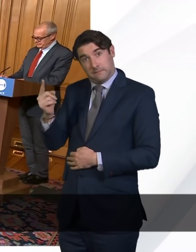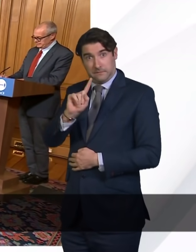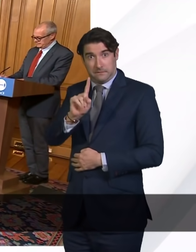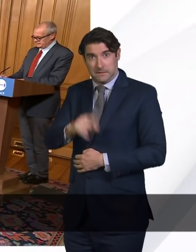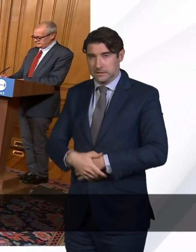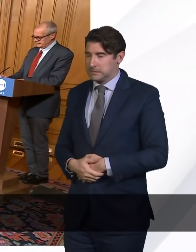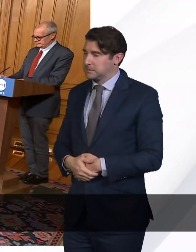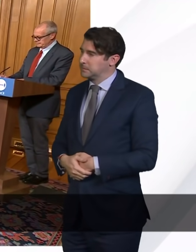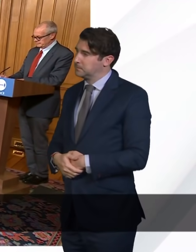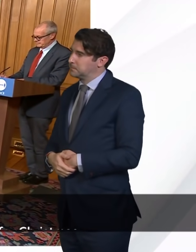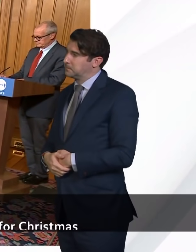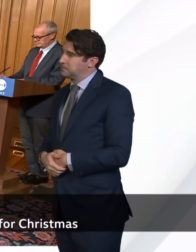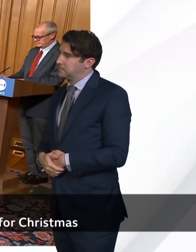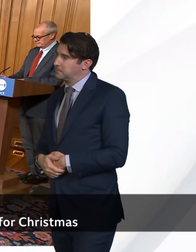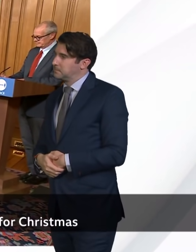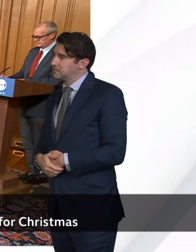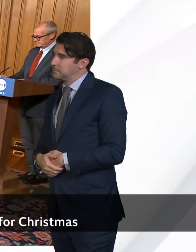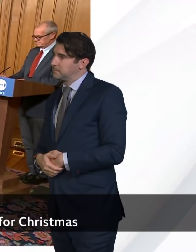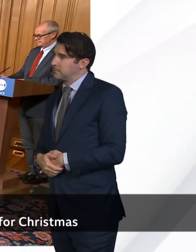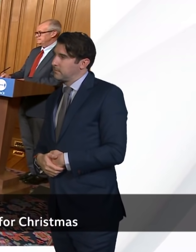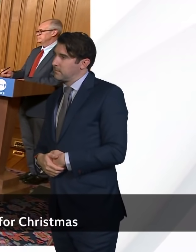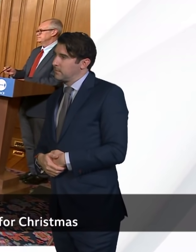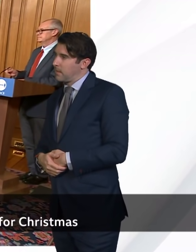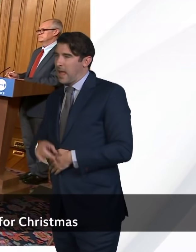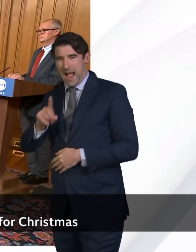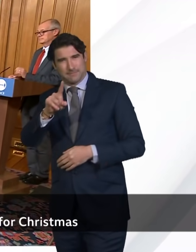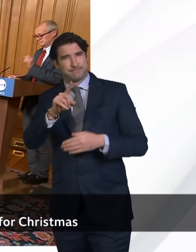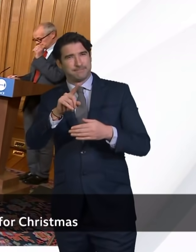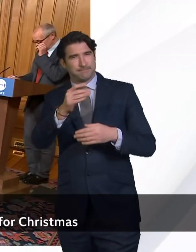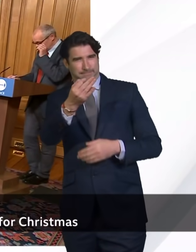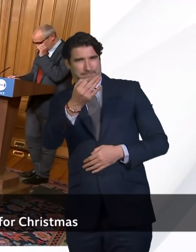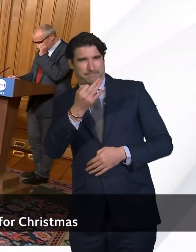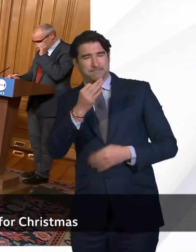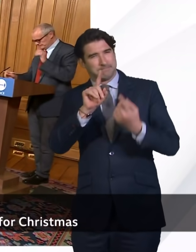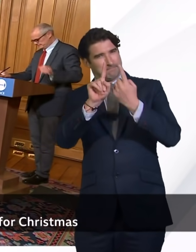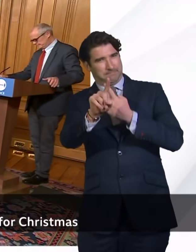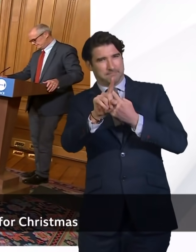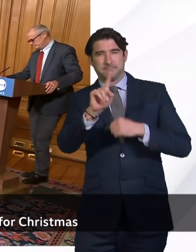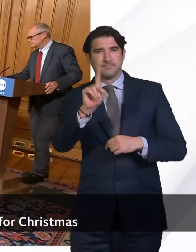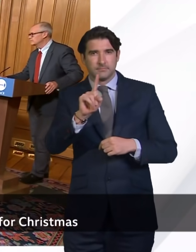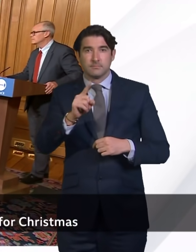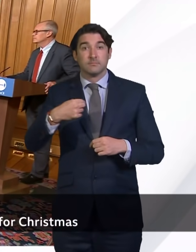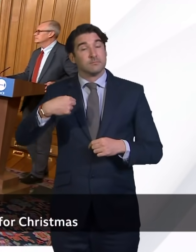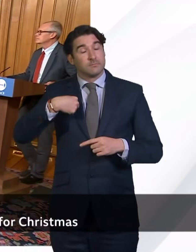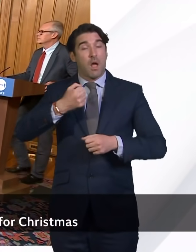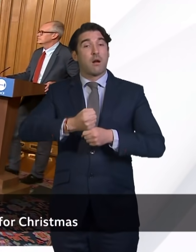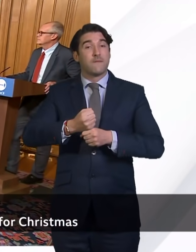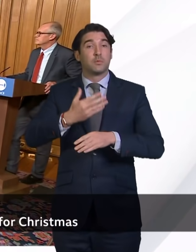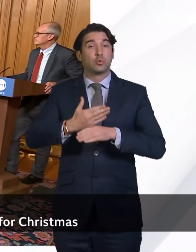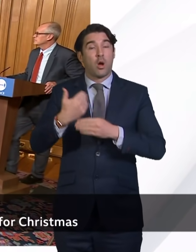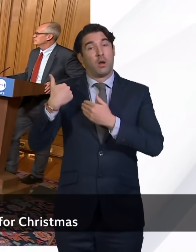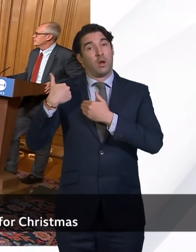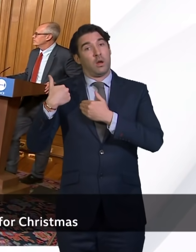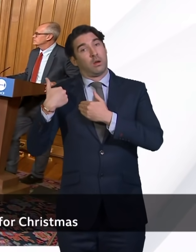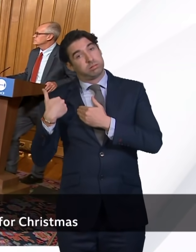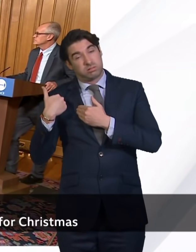the best thing I can say is we keep all of this under constant review, and as you can imagine, ministers and officials are really meeting more or